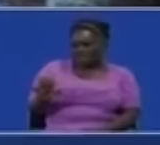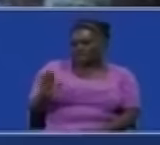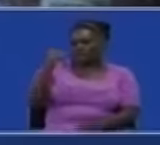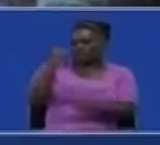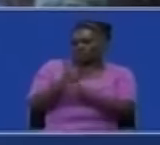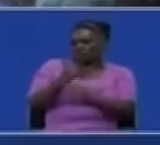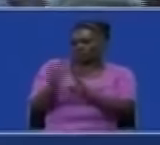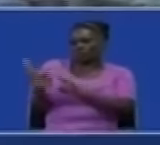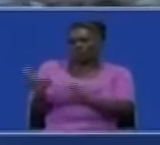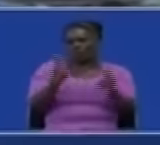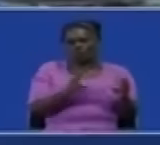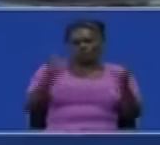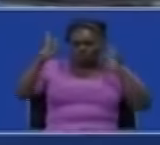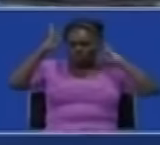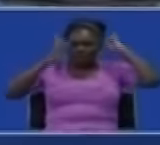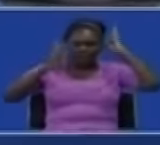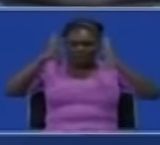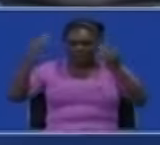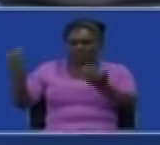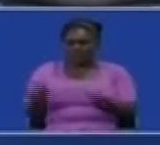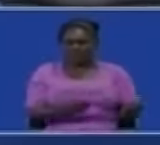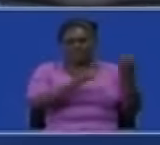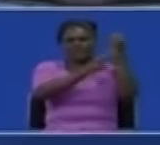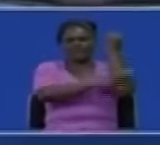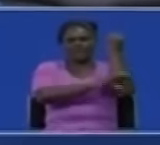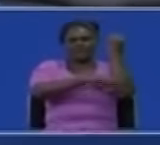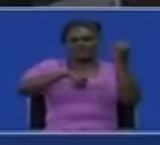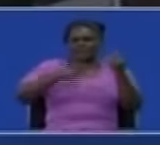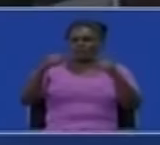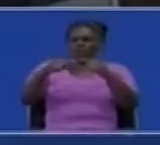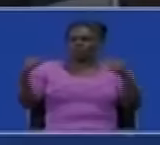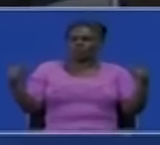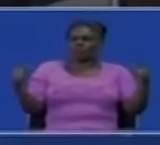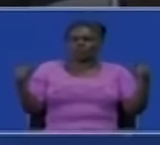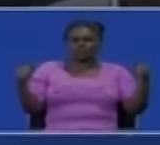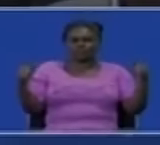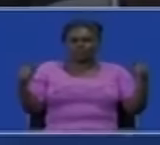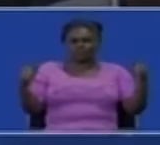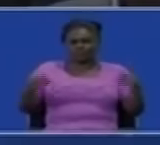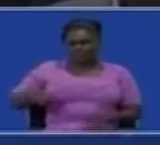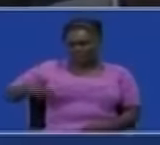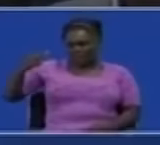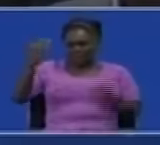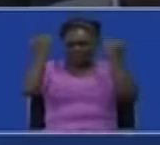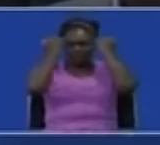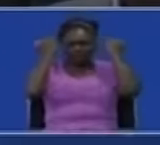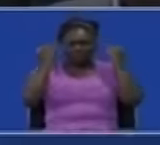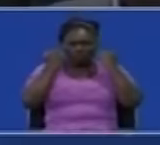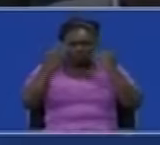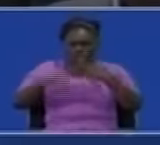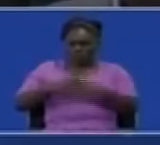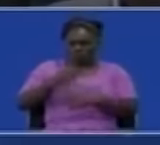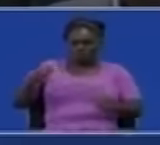kazi yao ni kuleta wasiwasi katika nchi yao yetu na sisi tunawapinga. At the High Court, CORD through